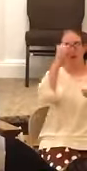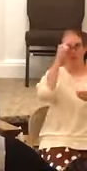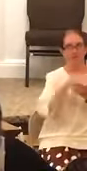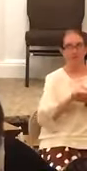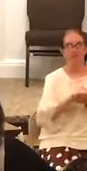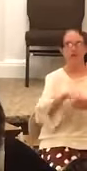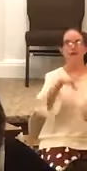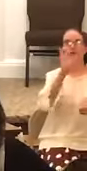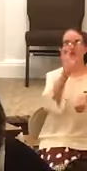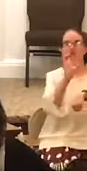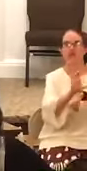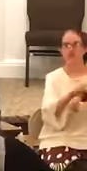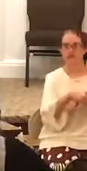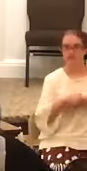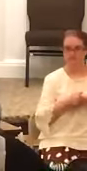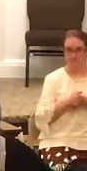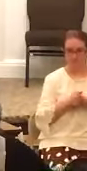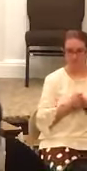for His church.